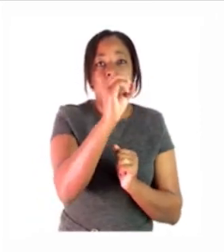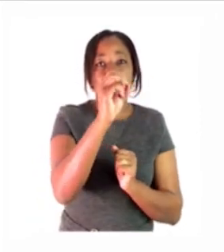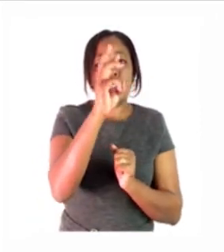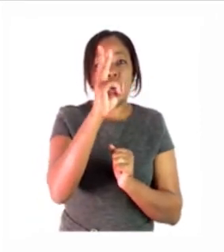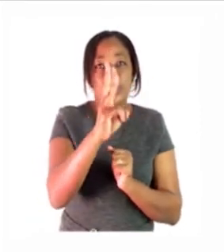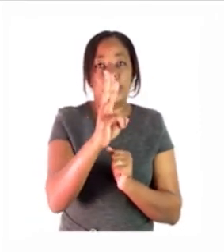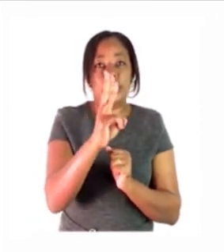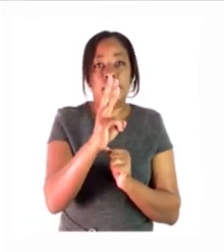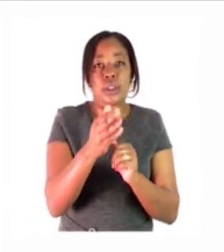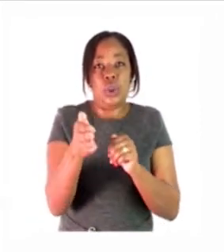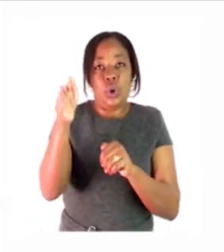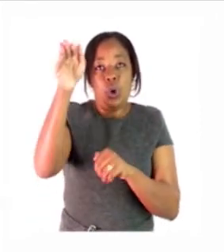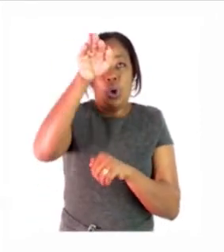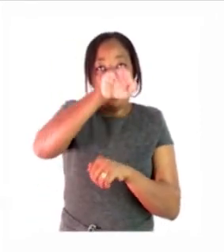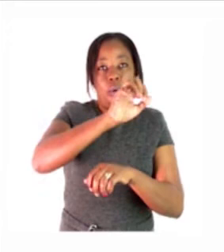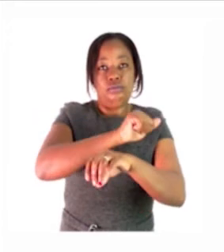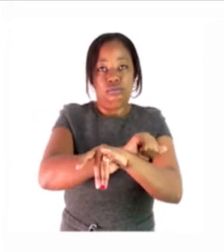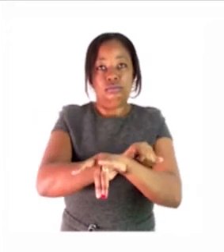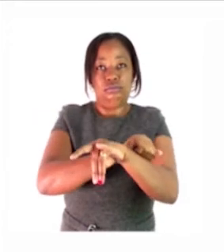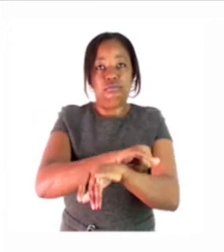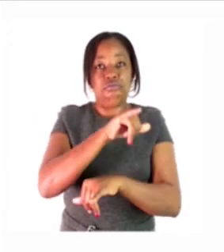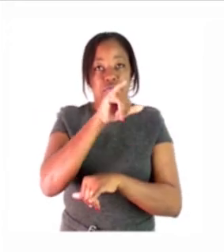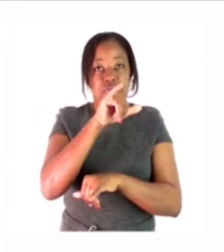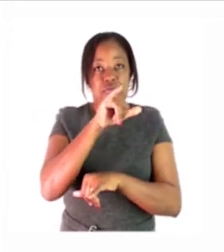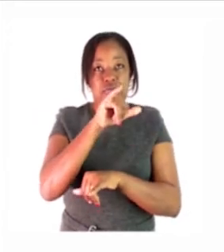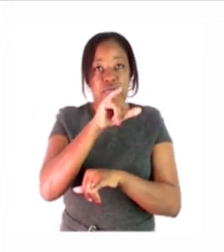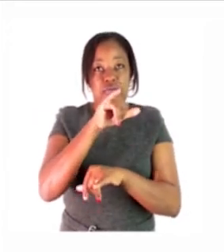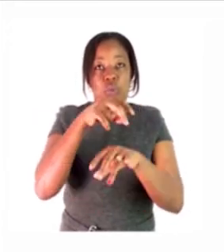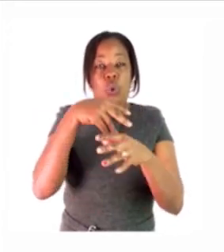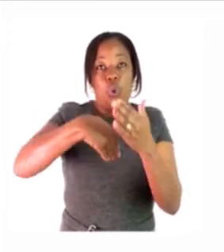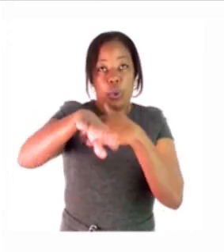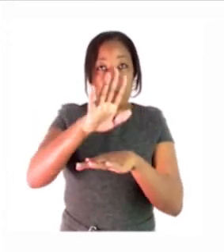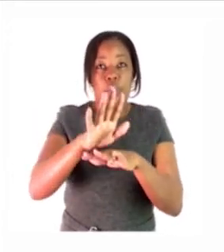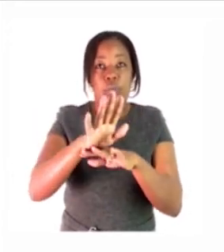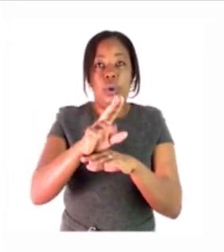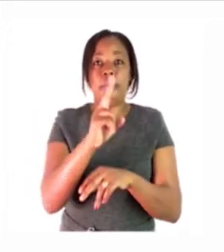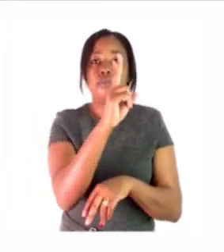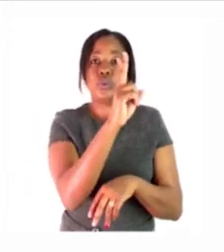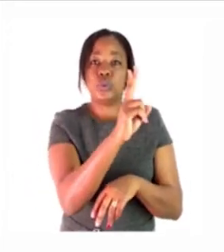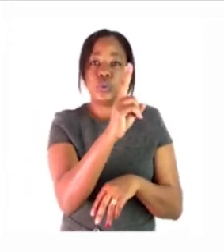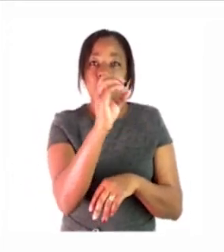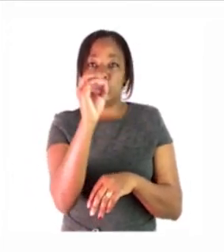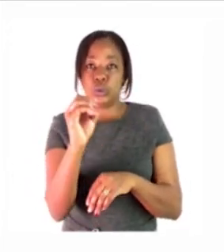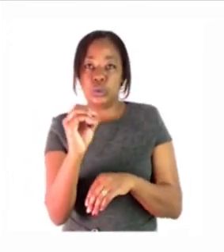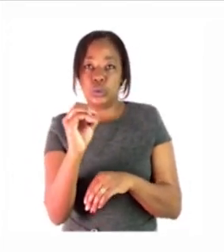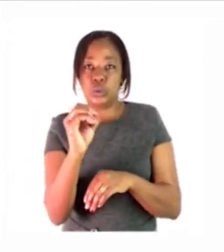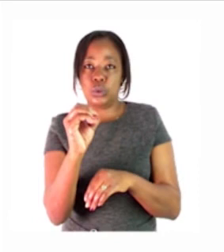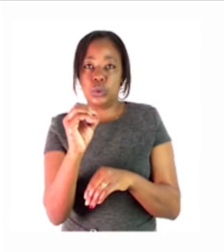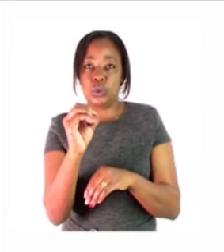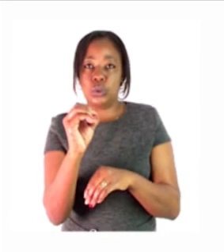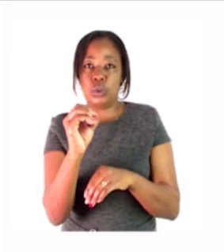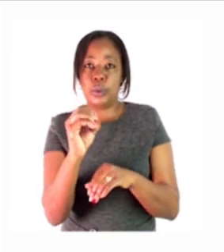103. And then what happened? Then 20 of them walked away. So meaning what? How